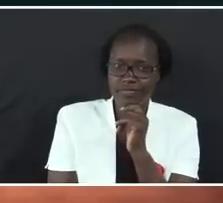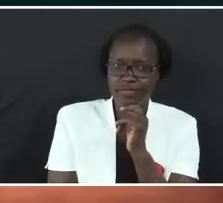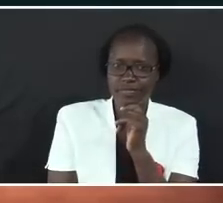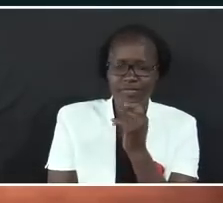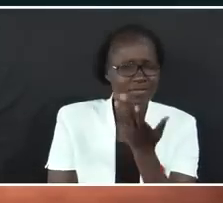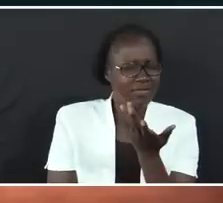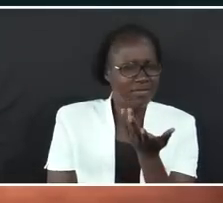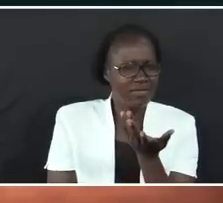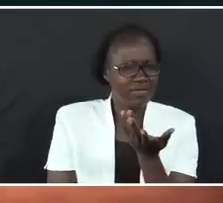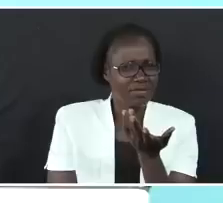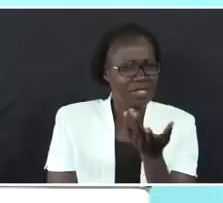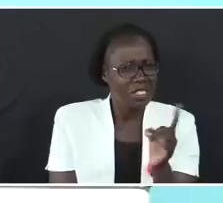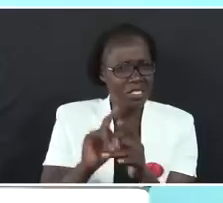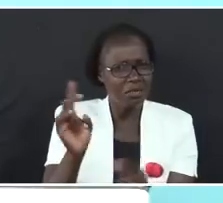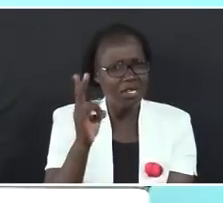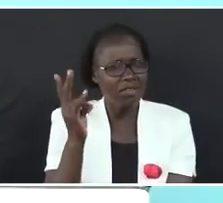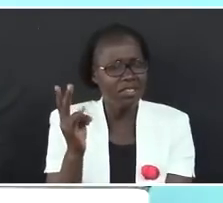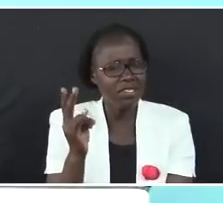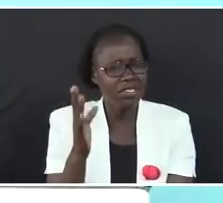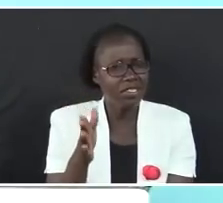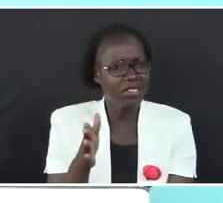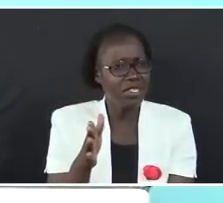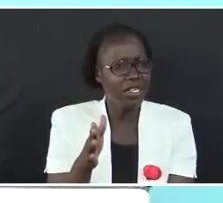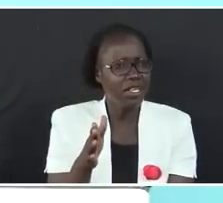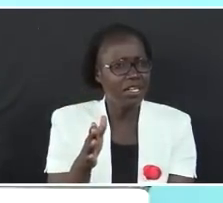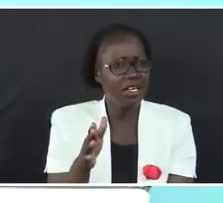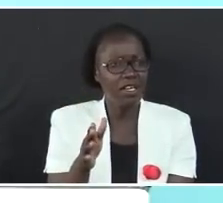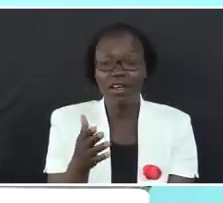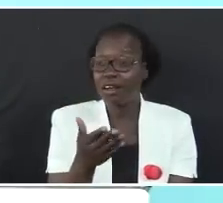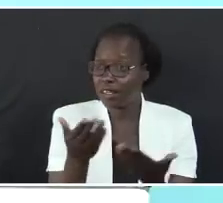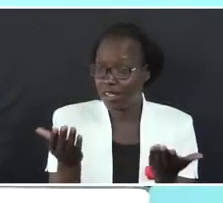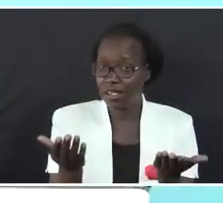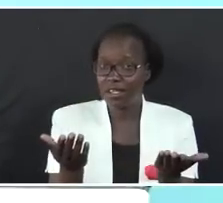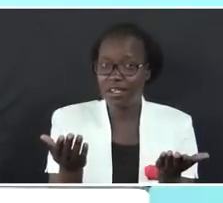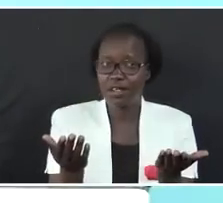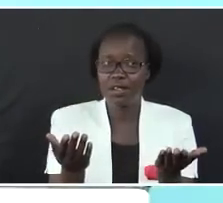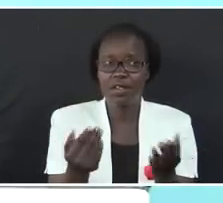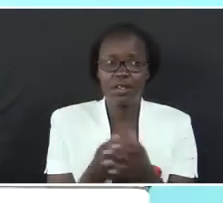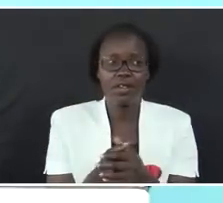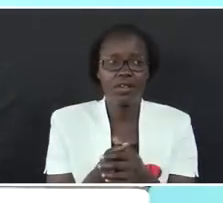Does that sound like Adventism? Oh yeah.